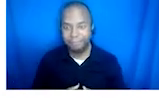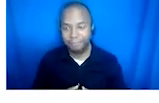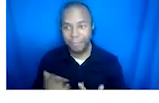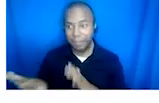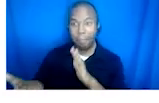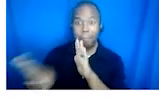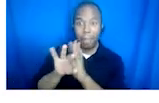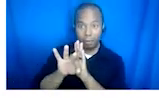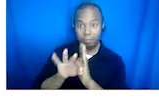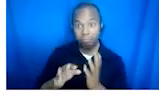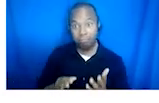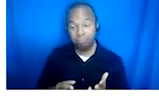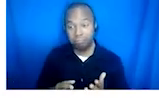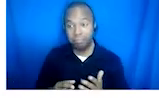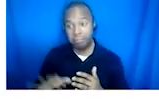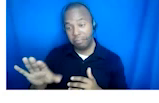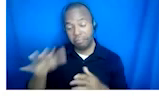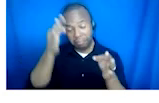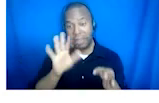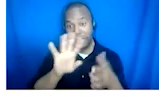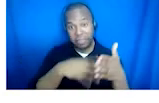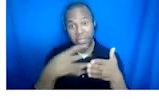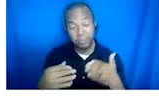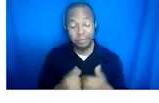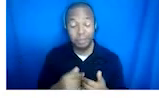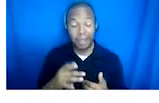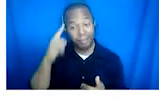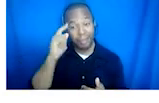choose their schedule. That's pretty cool.